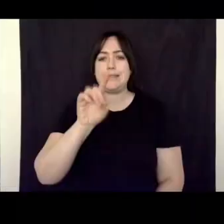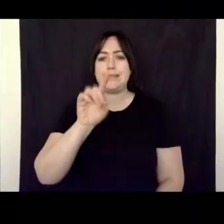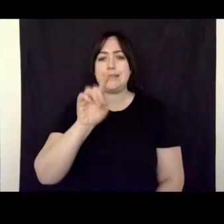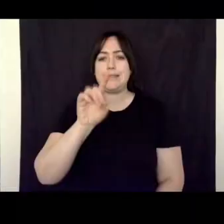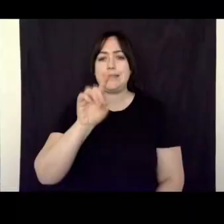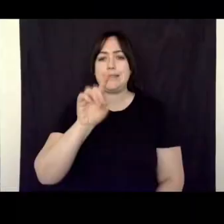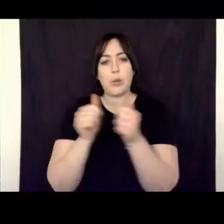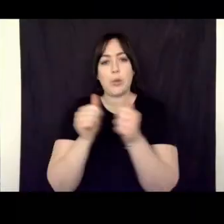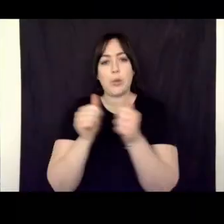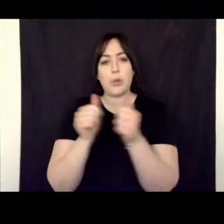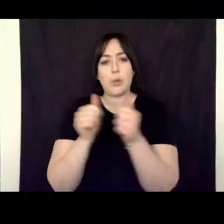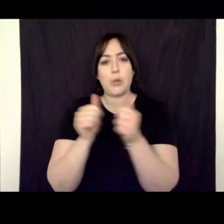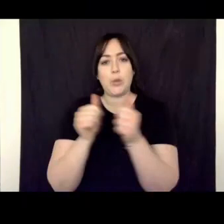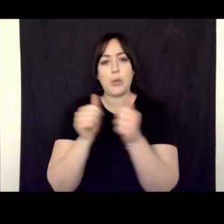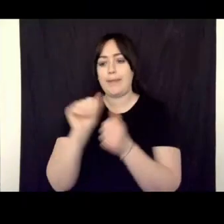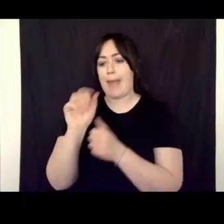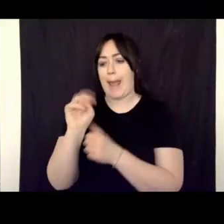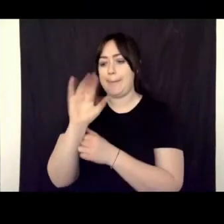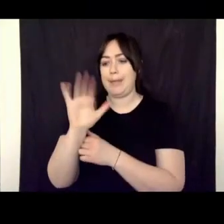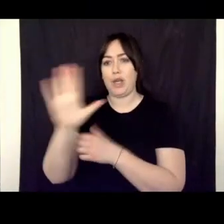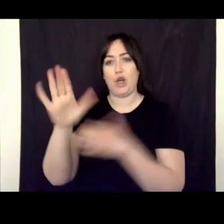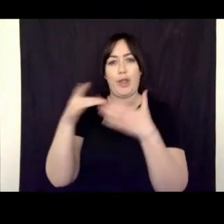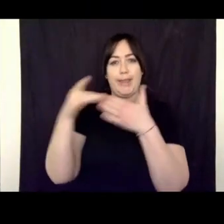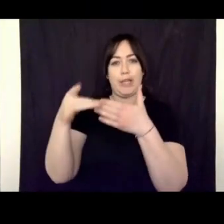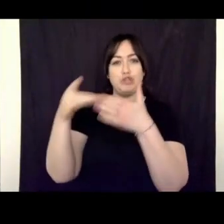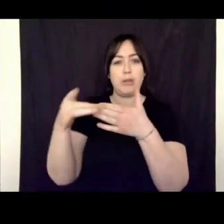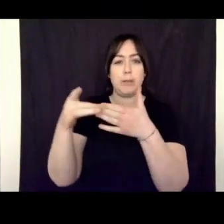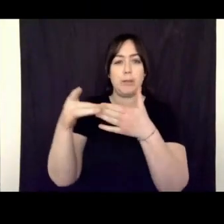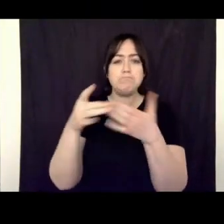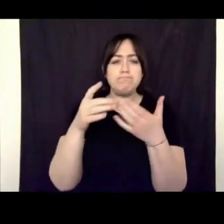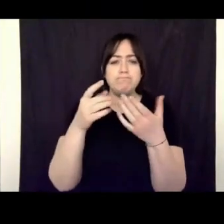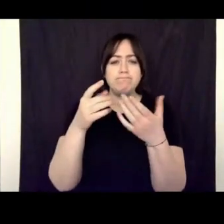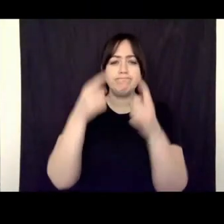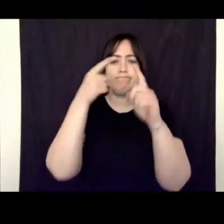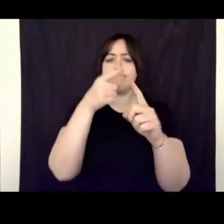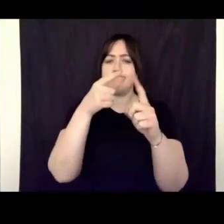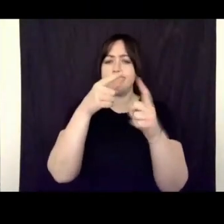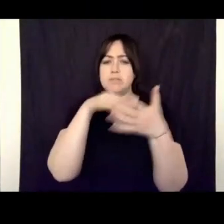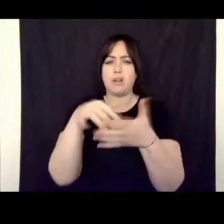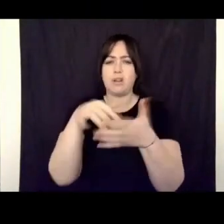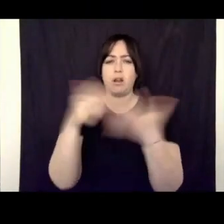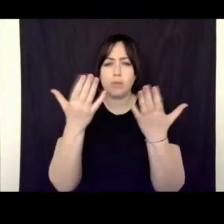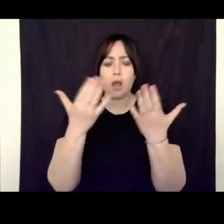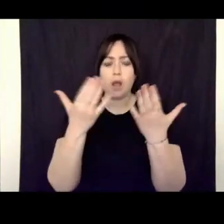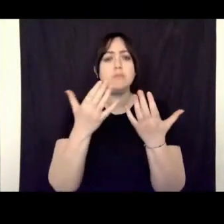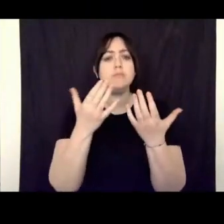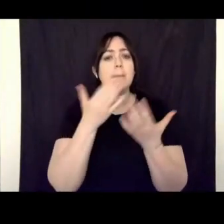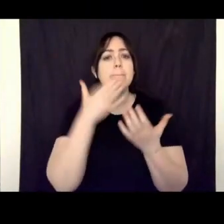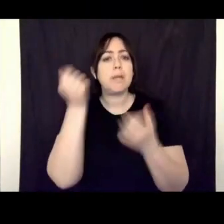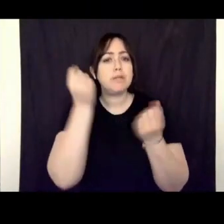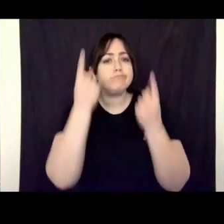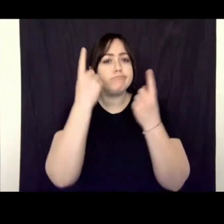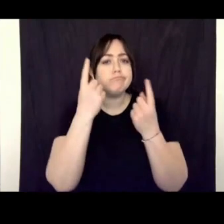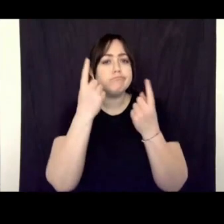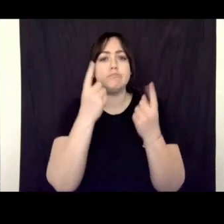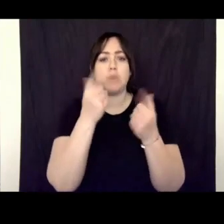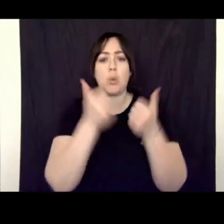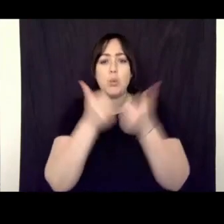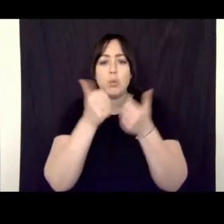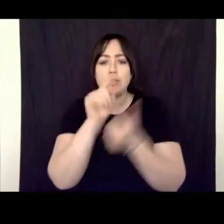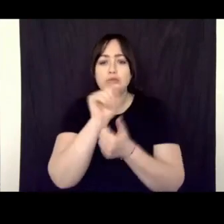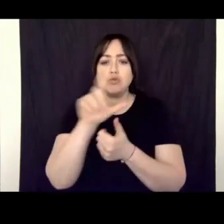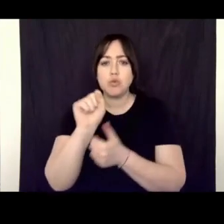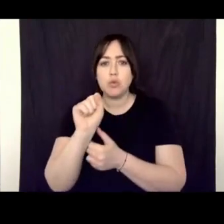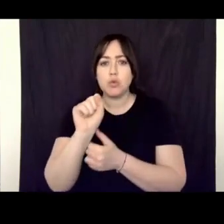leadership, was to gain a better understanding of which tools IPs are currently using, one of these